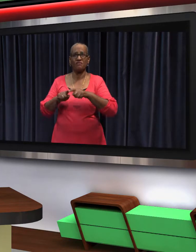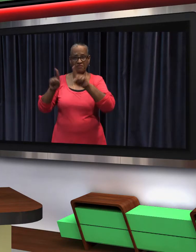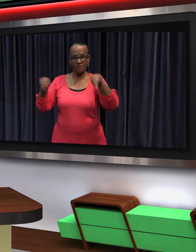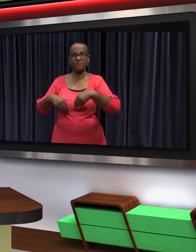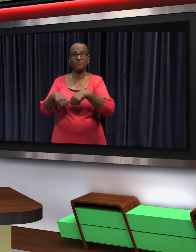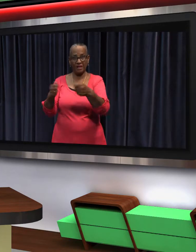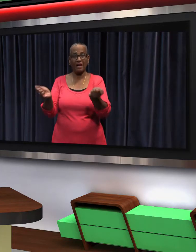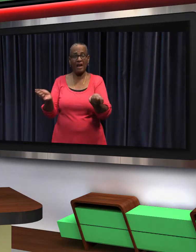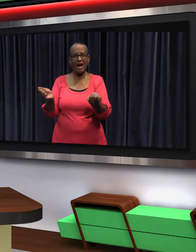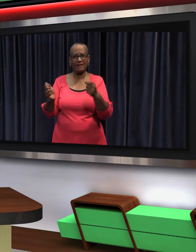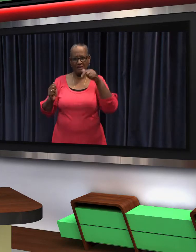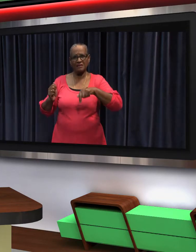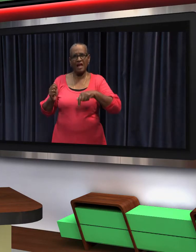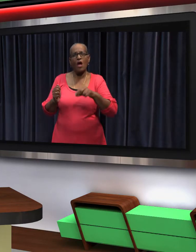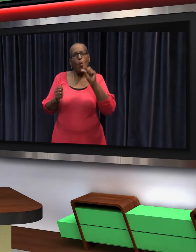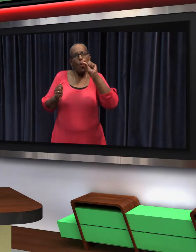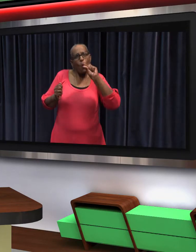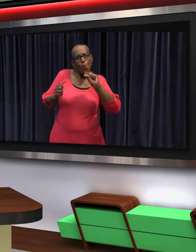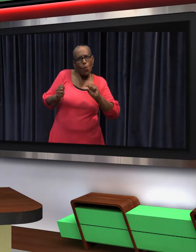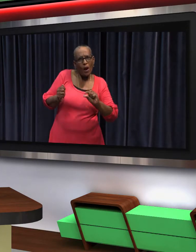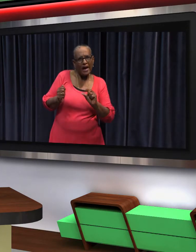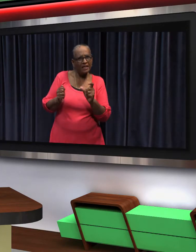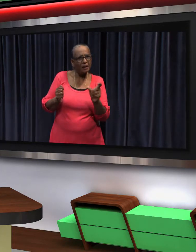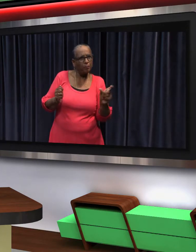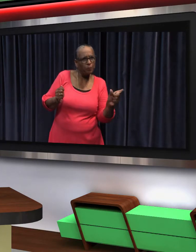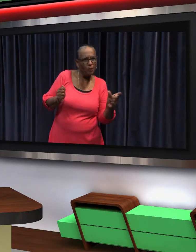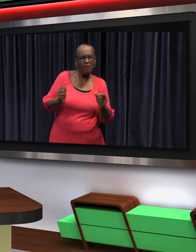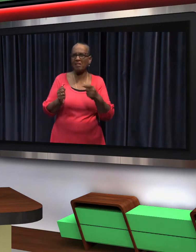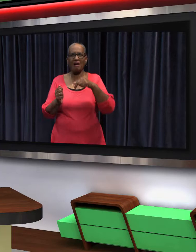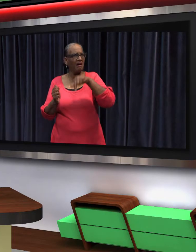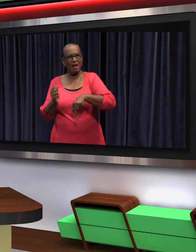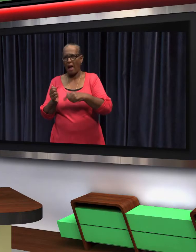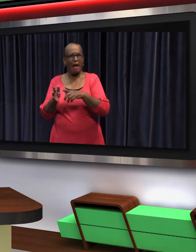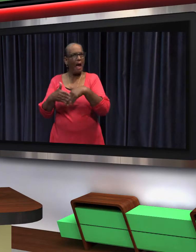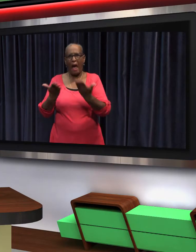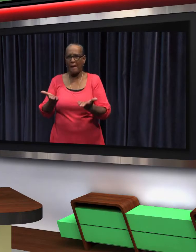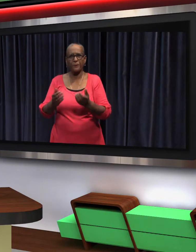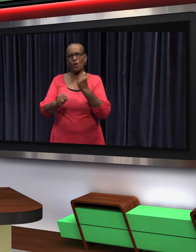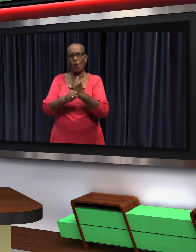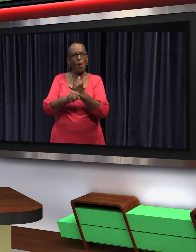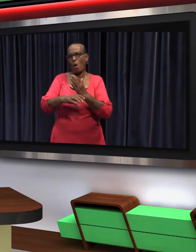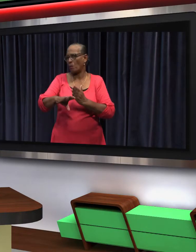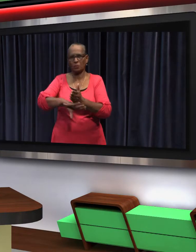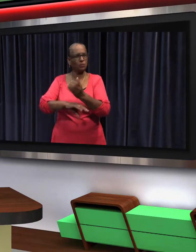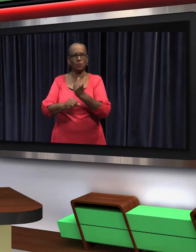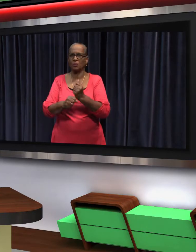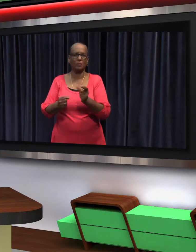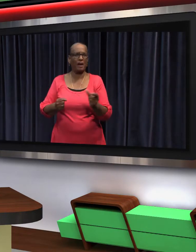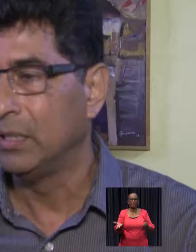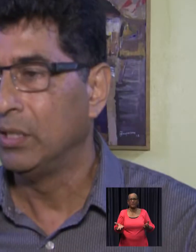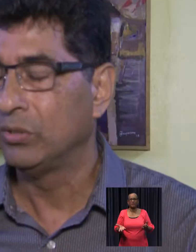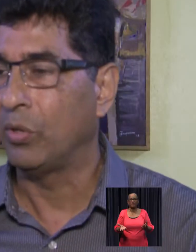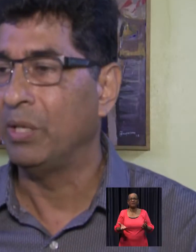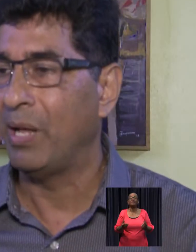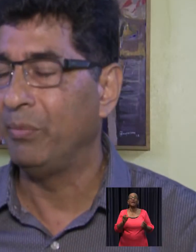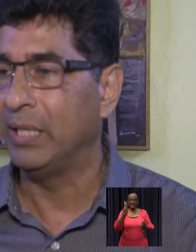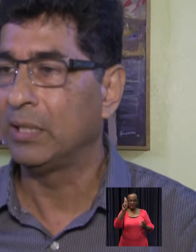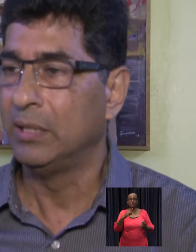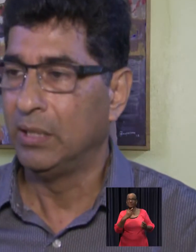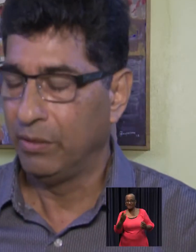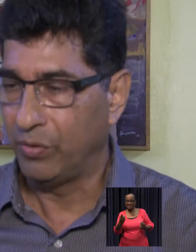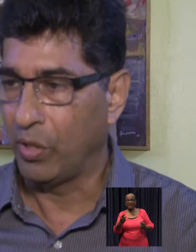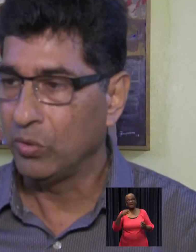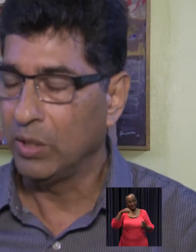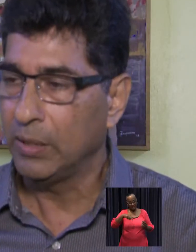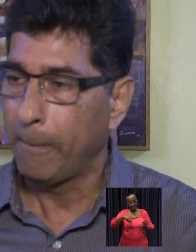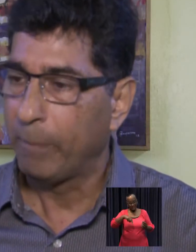which it stated that there are a few stocks and supplies at the hospitals to continue the service to the public. Hinduri